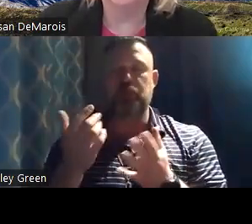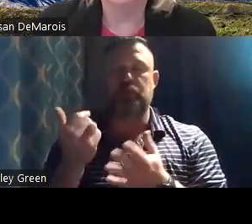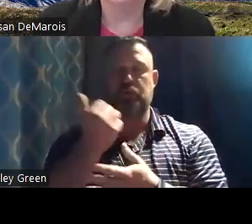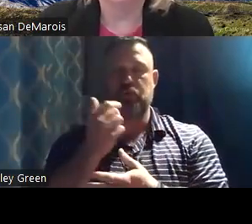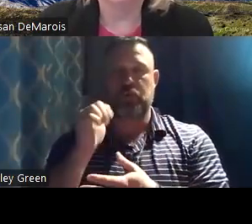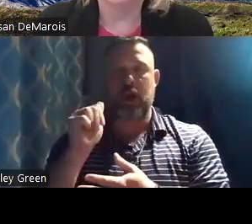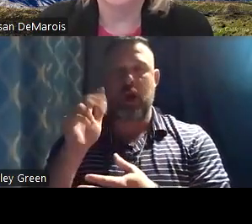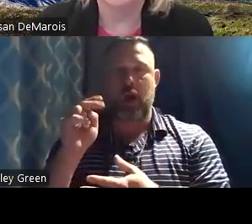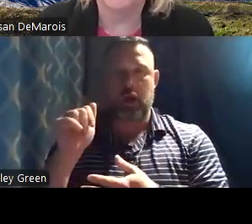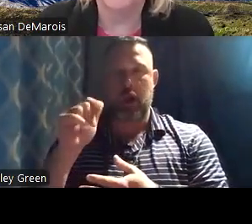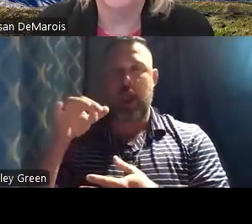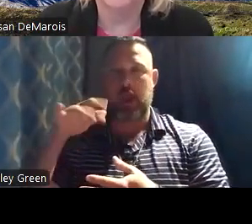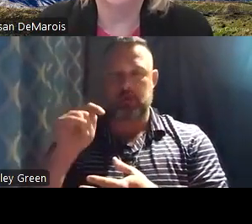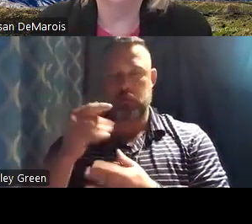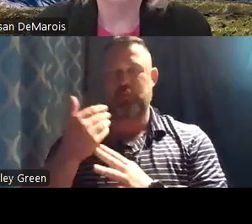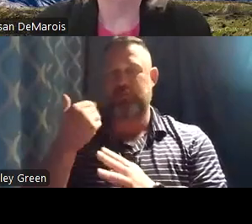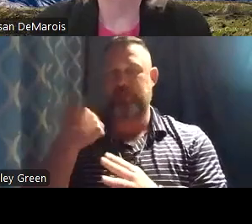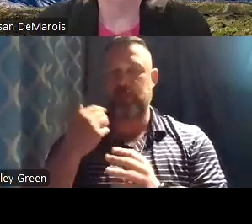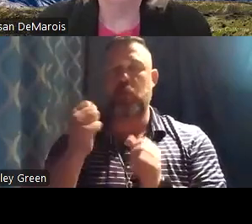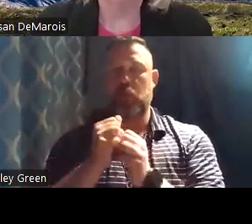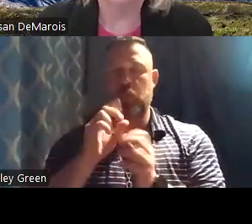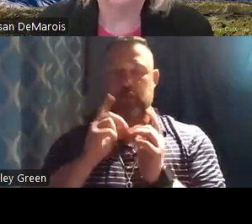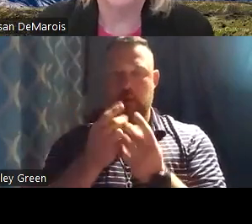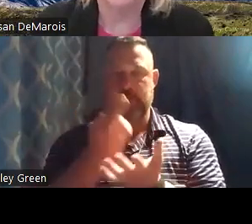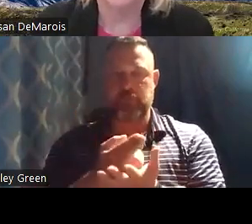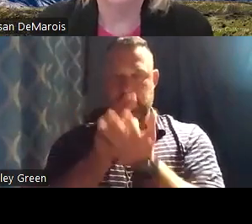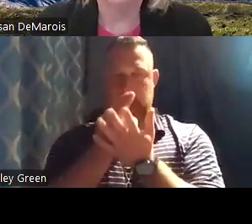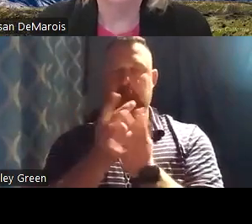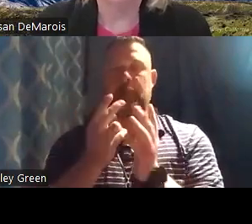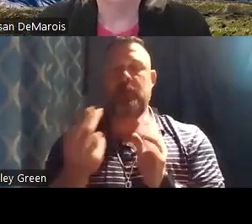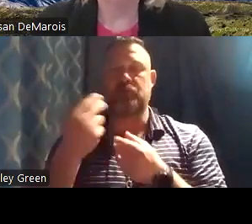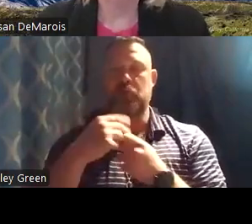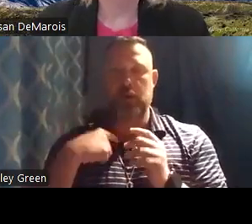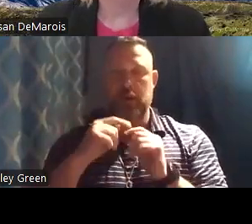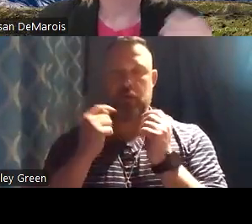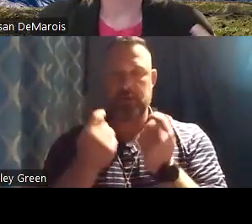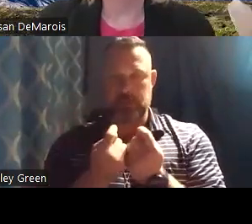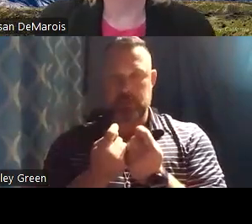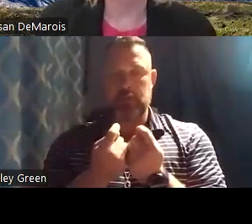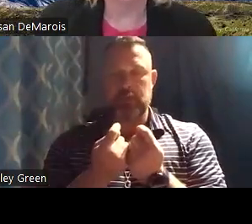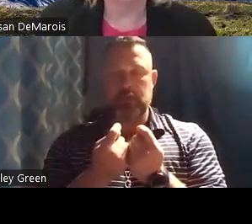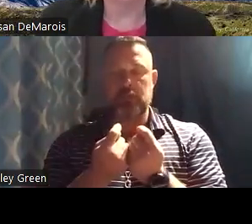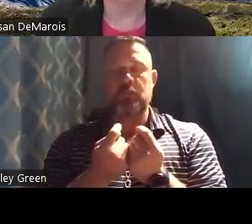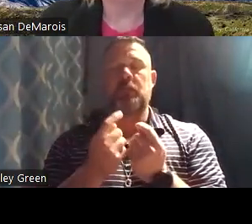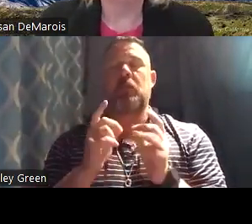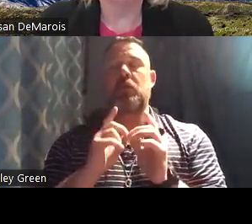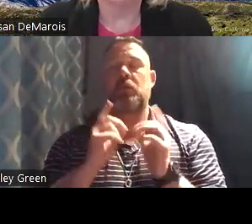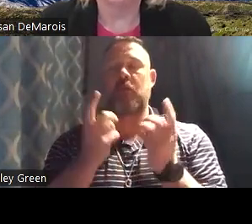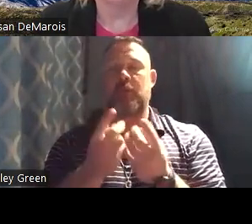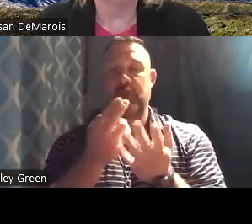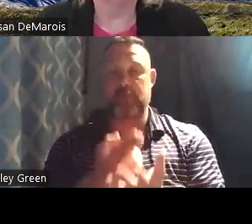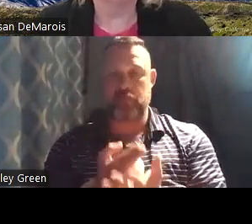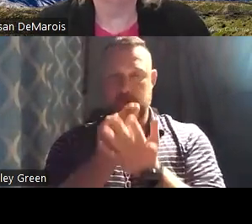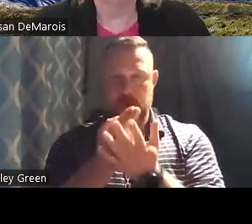Acton, who previously worked with the Department of Rehabilitation, has joined our team recently. The Department of Rehabilitation